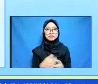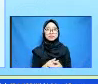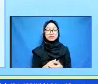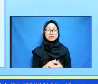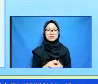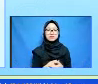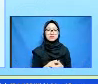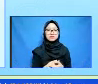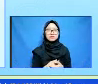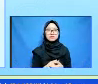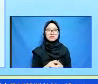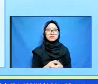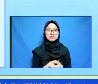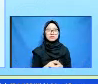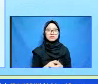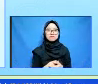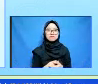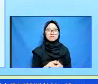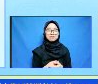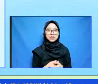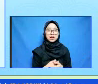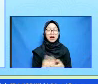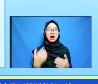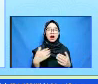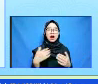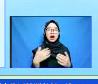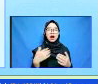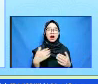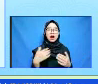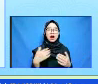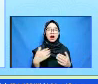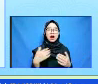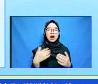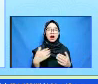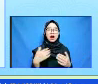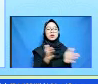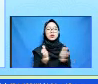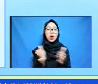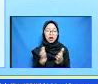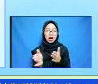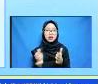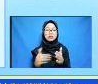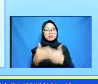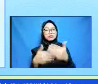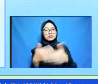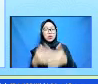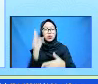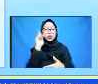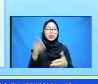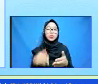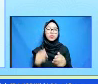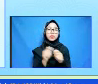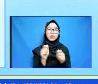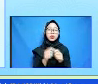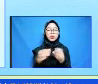And the last recommendation from us is forming a partnership amongst governments, business, NGOs, and also vulnerable group.